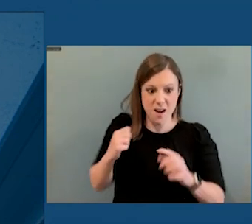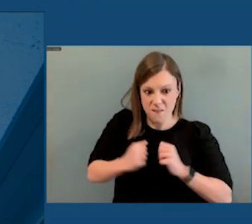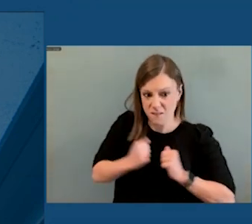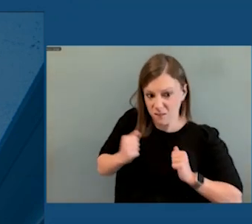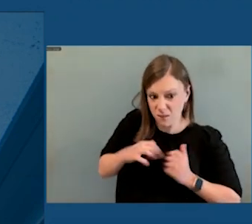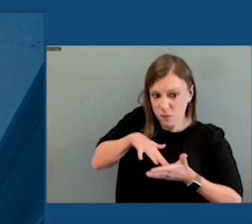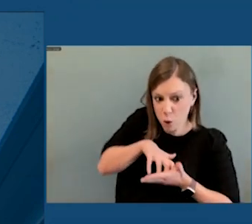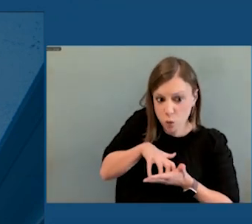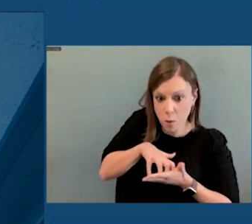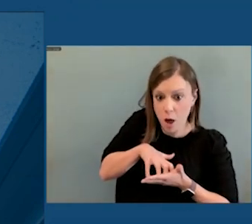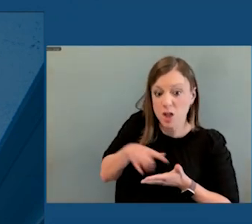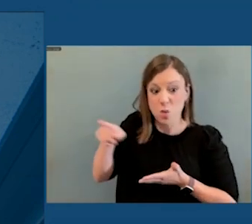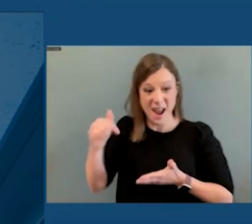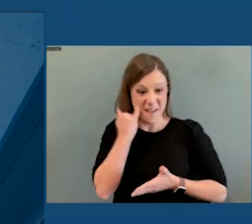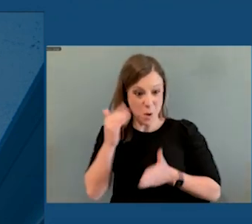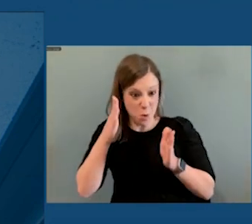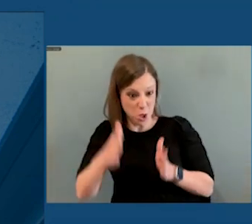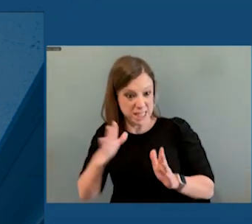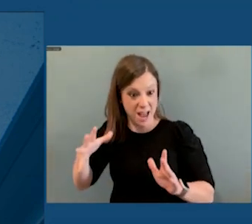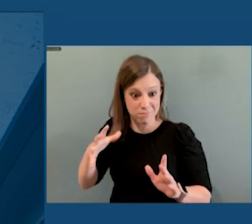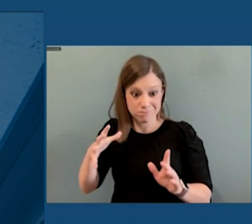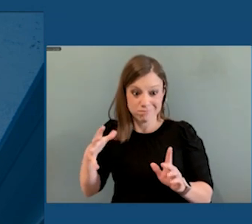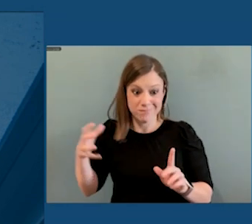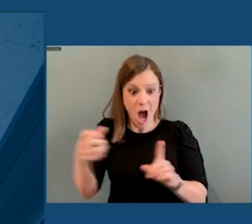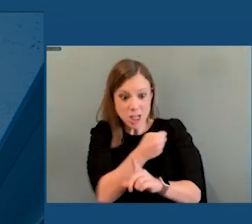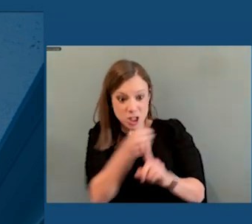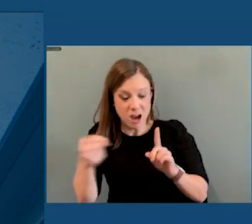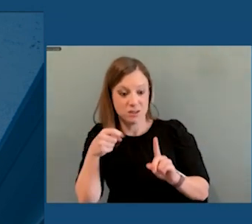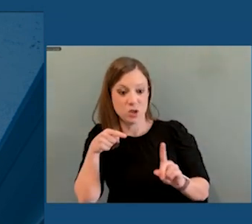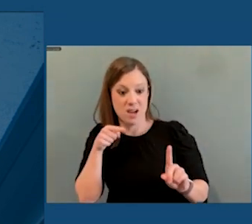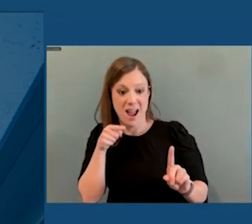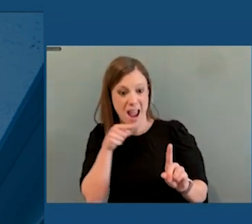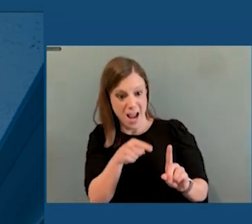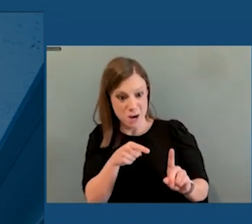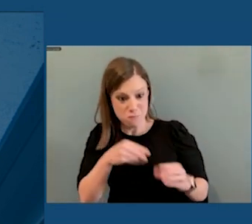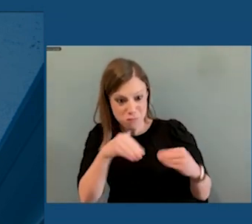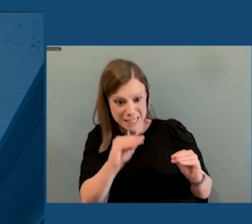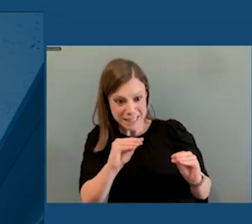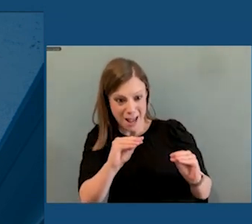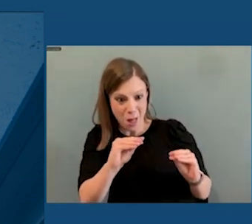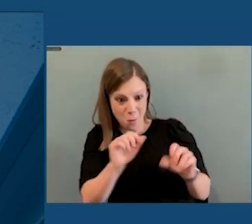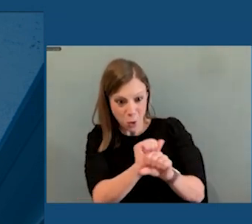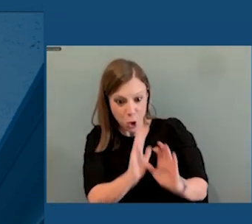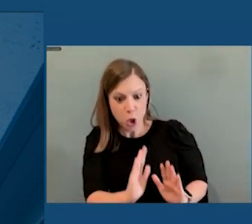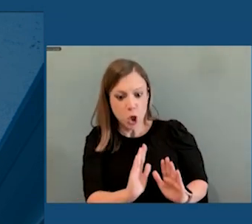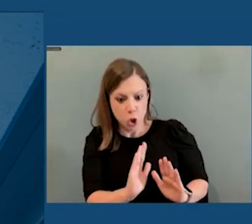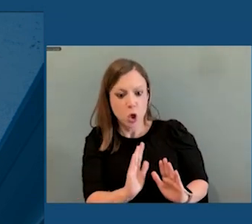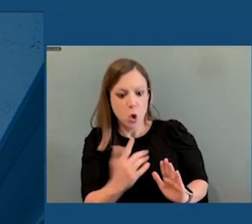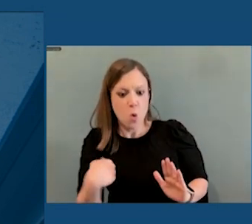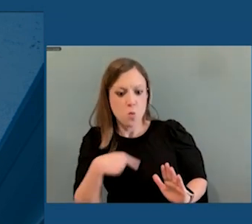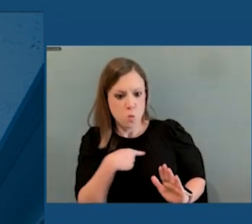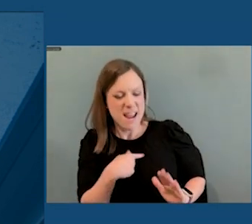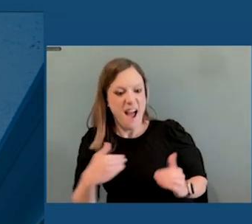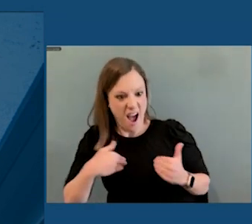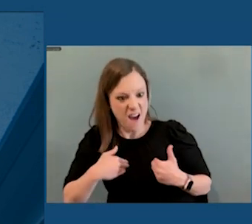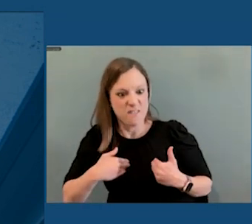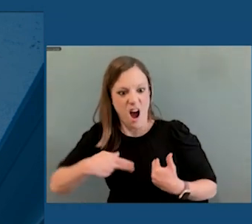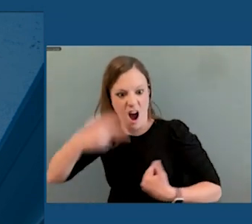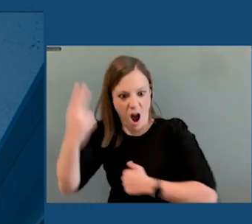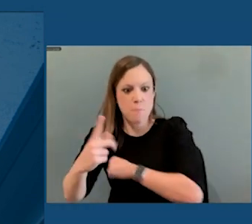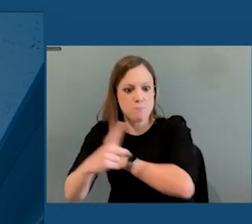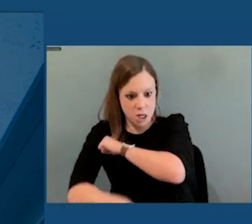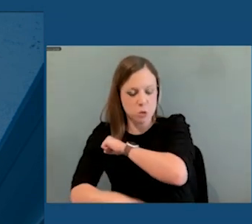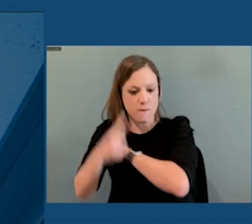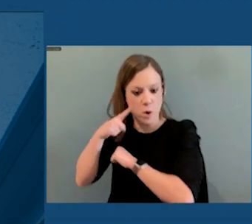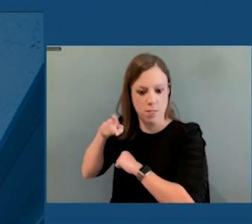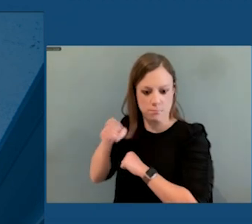worker. We got it done. We've also agreed to common sense legislation to make it illegal to foster